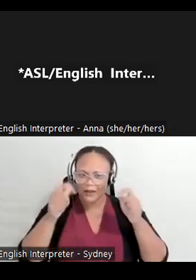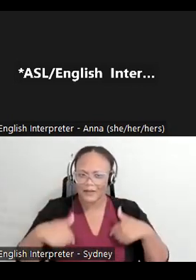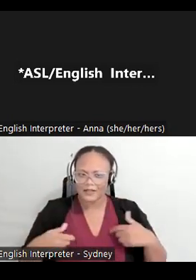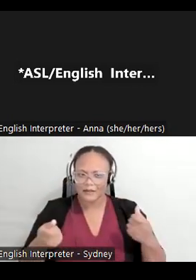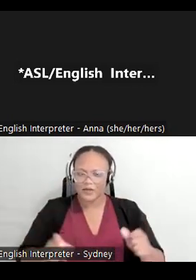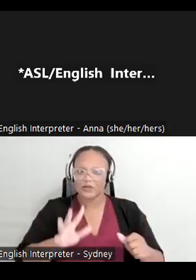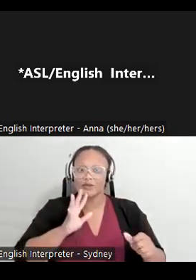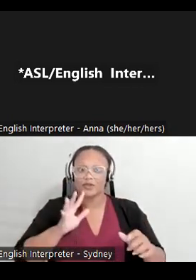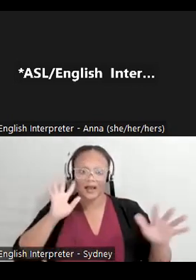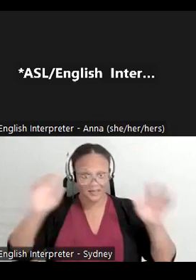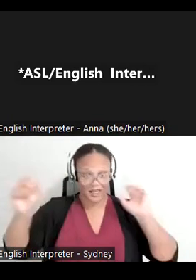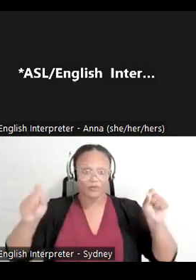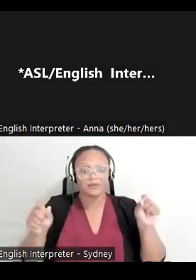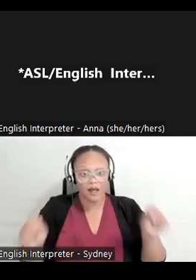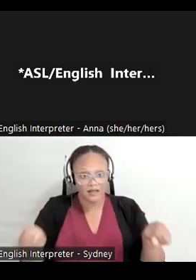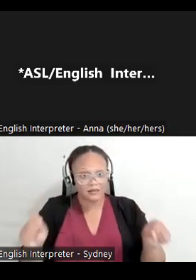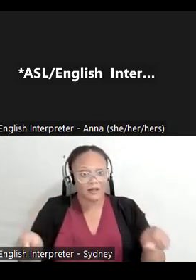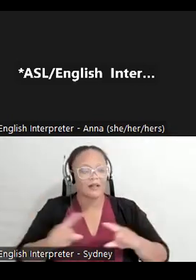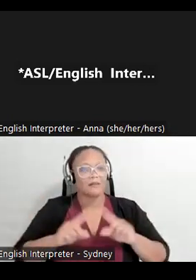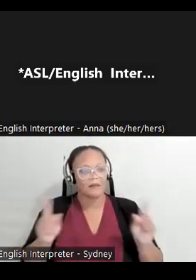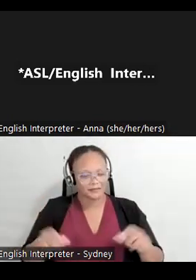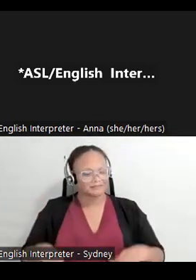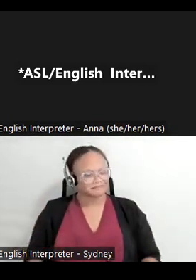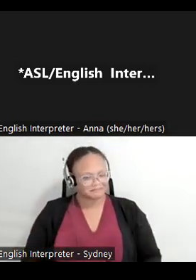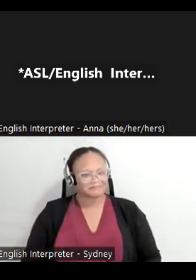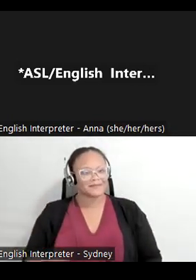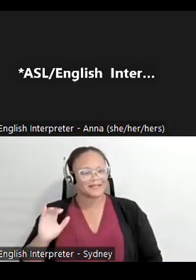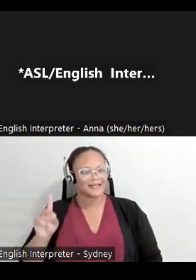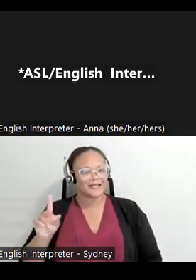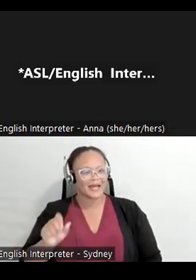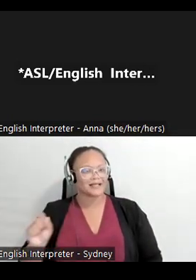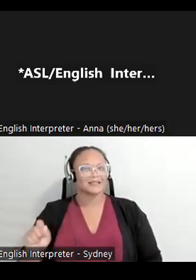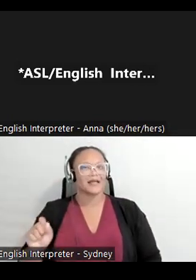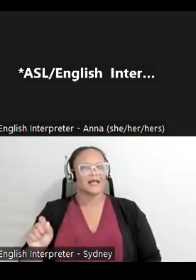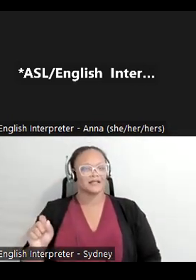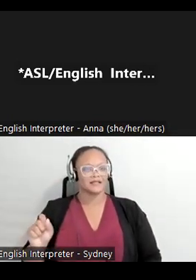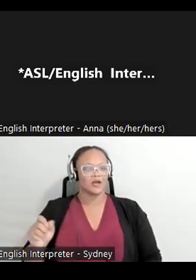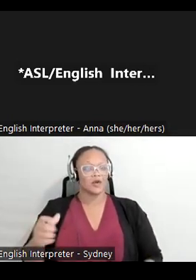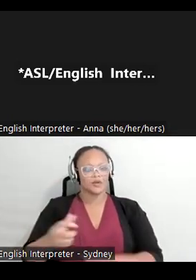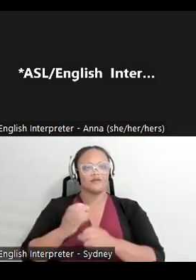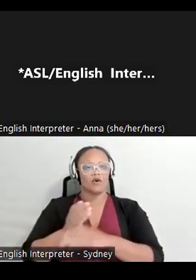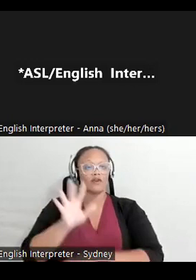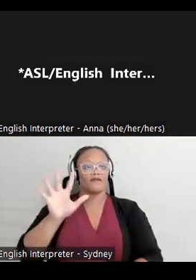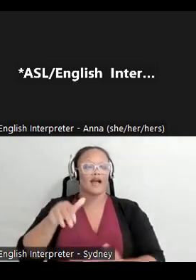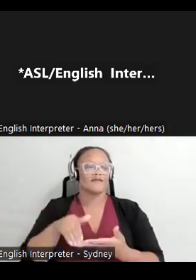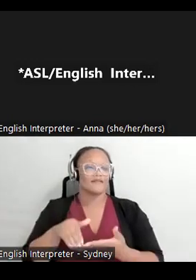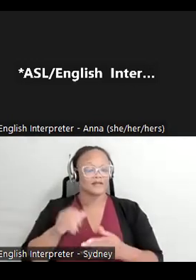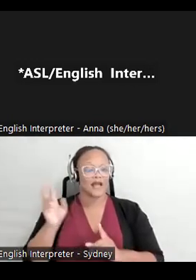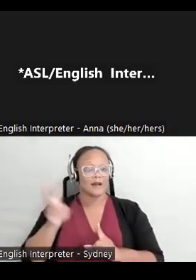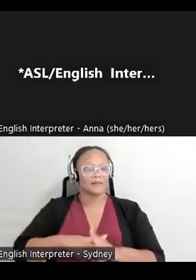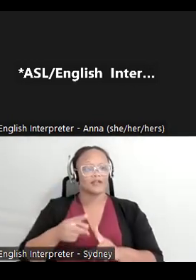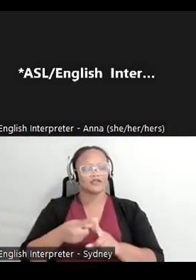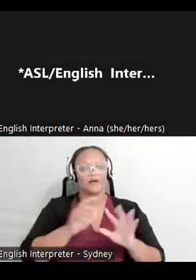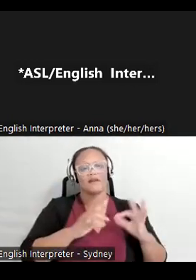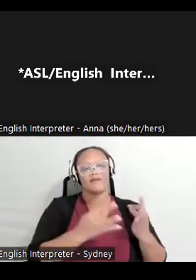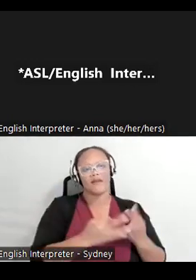as loud as possible. But CDSS received over 5,000 applications from family child care homes